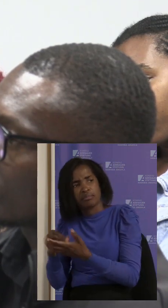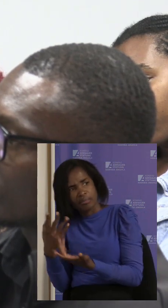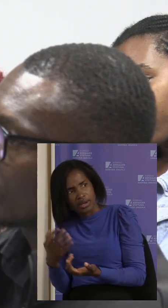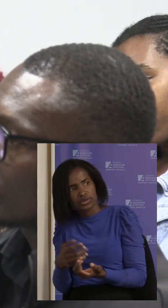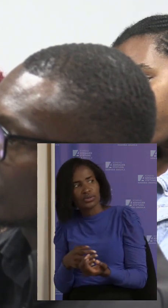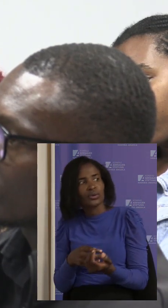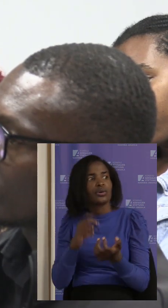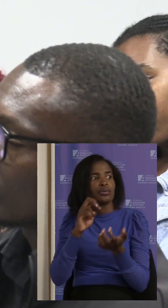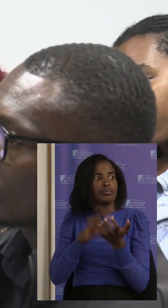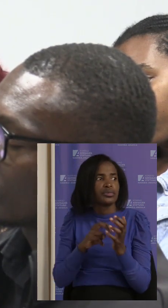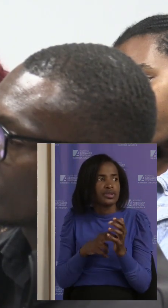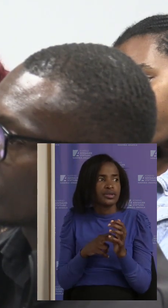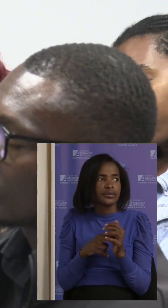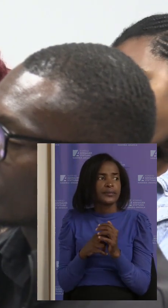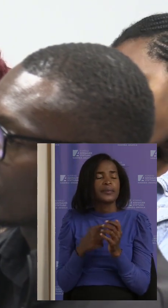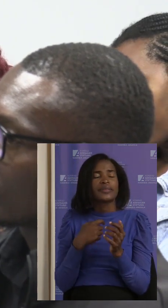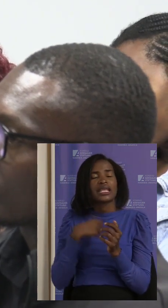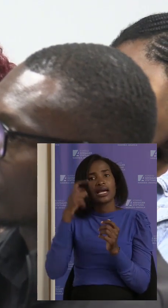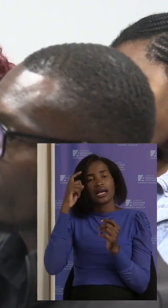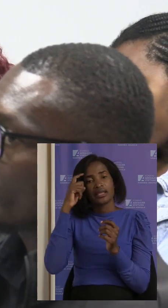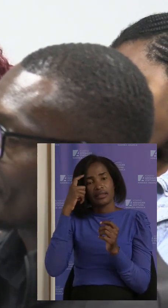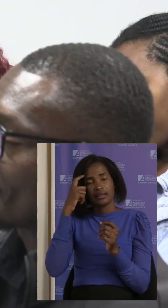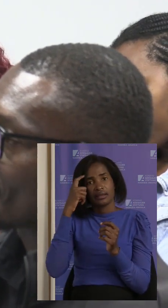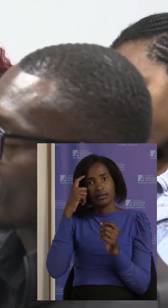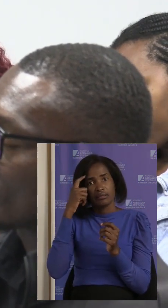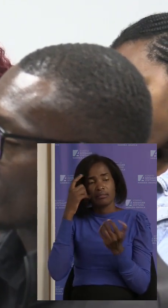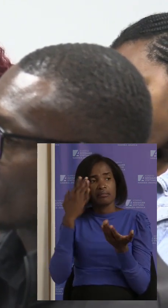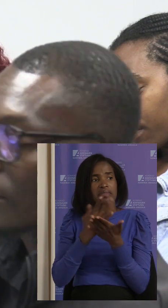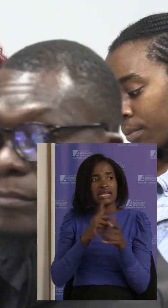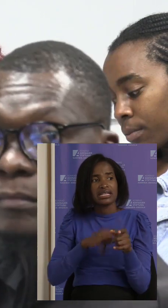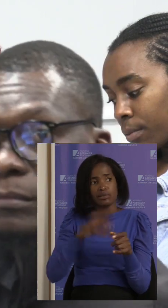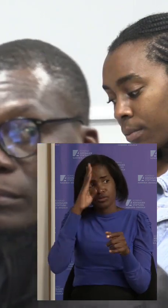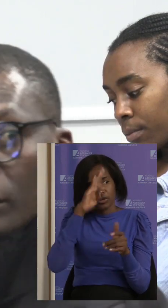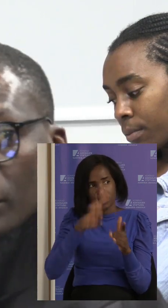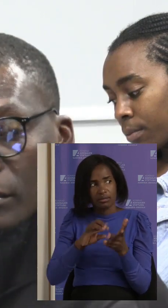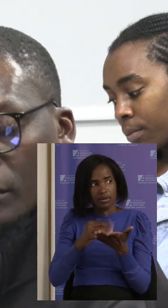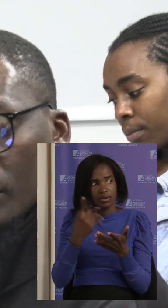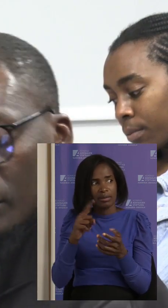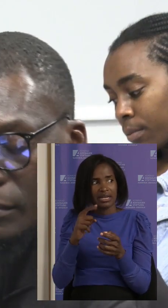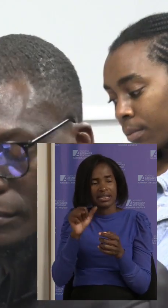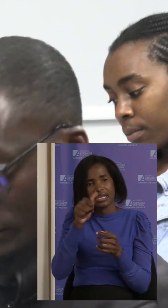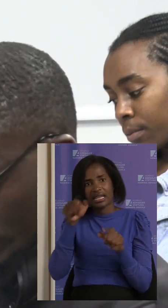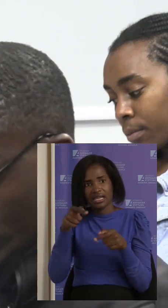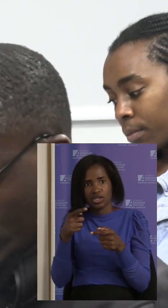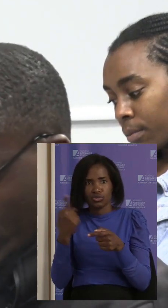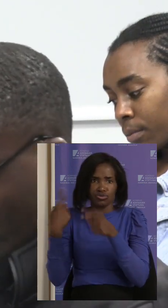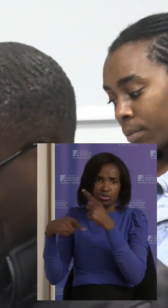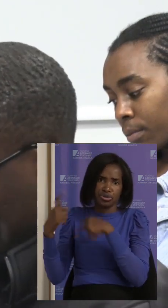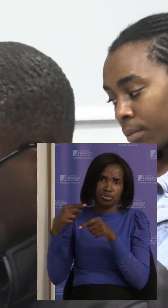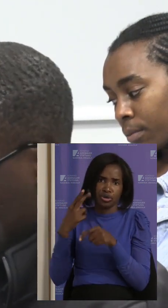but I think the other issues, we don't need to repeat it, because